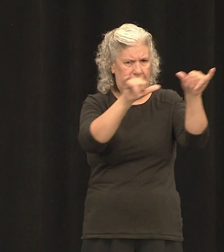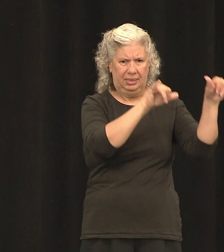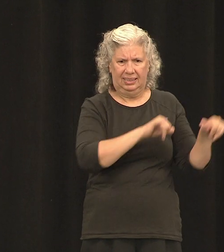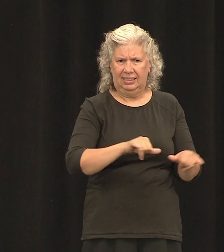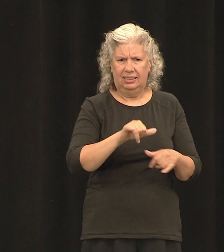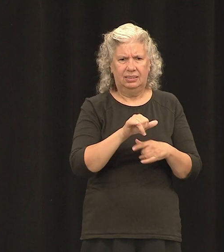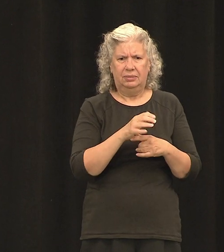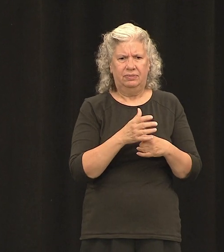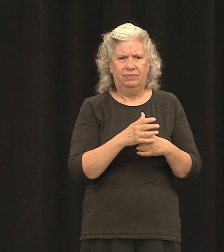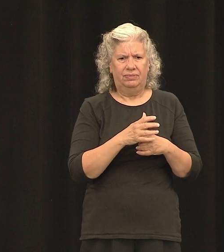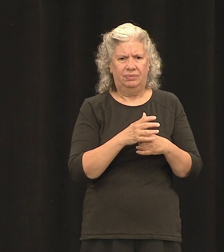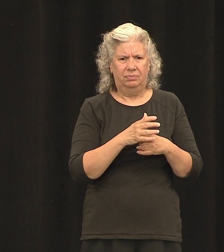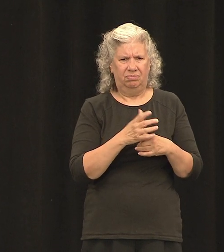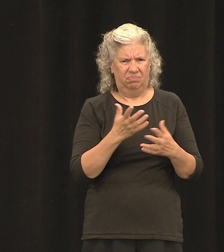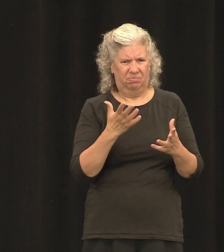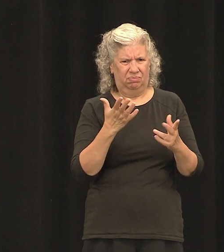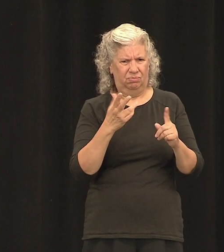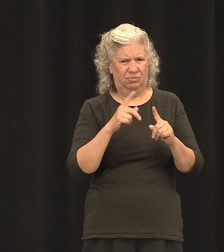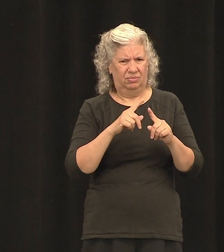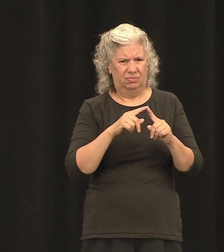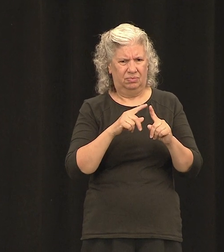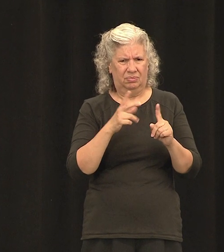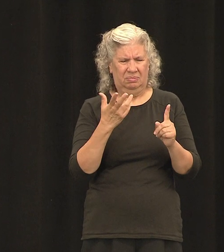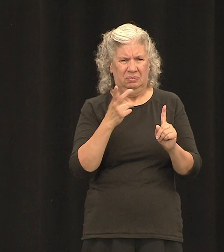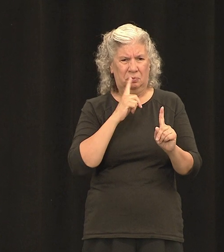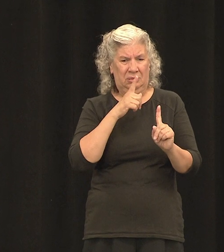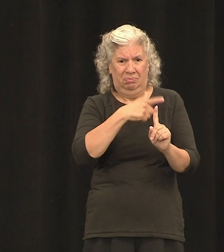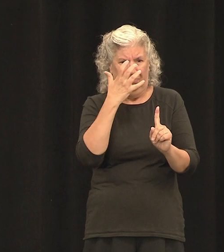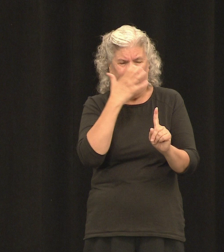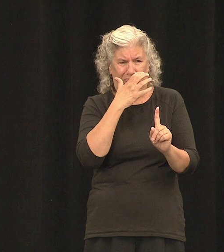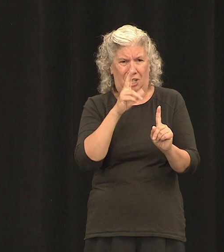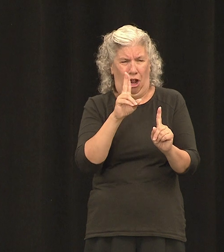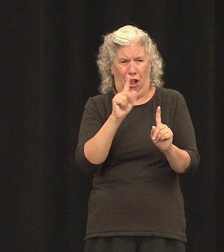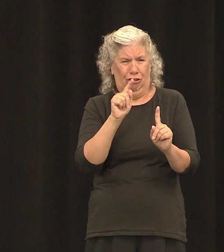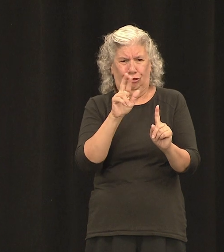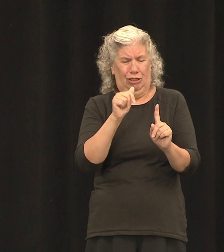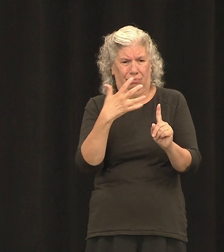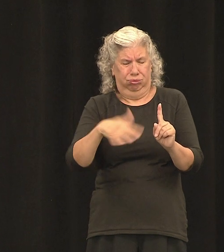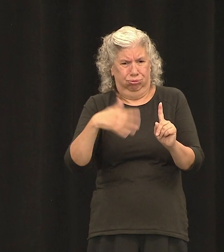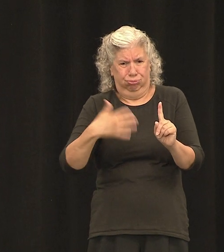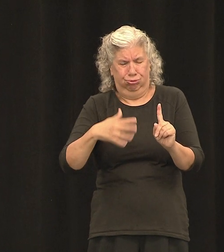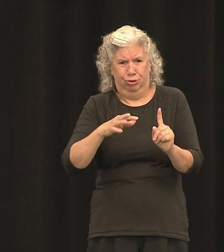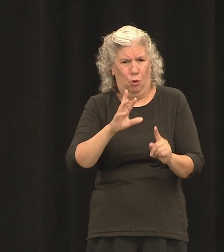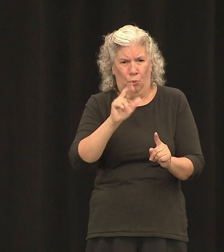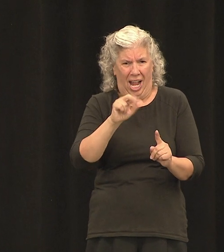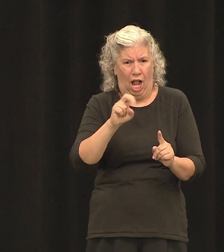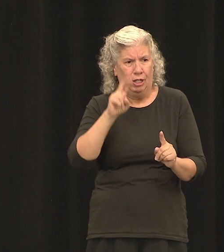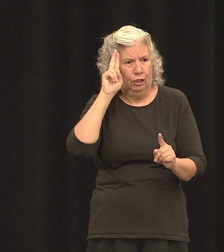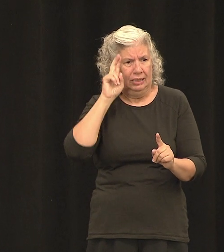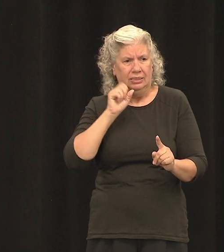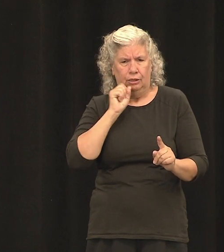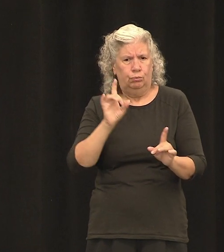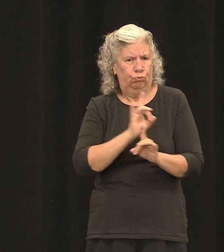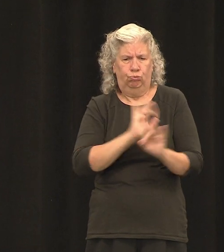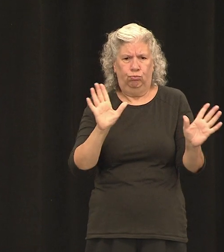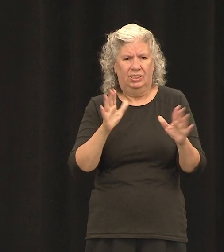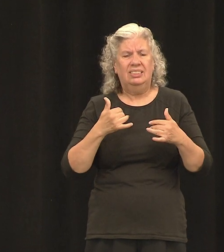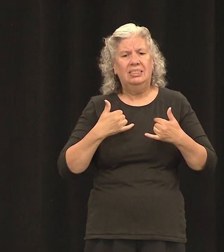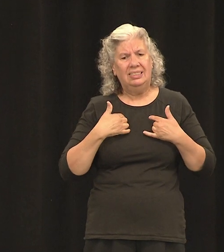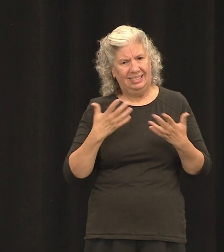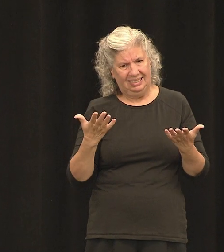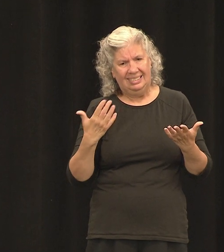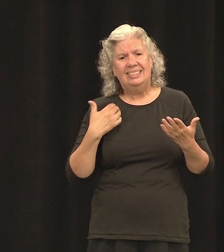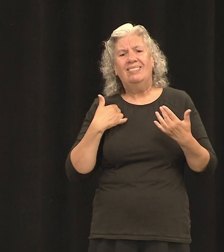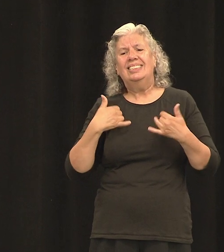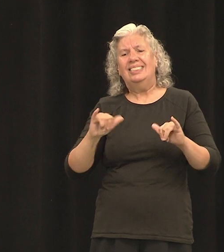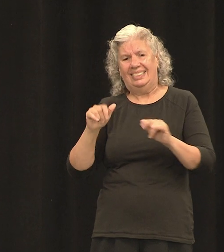syndrome. Still, there are individuals that have hearing loss and vision loss symptoms like